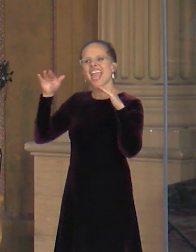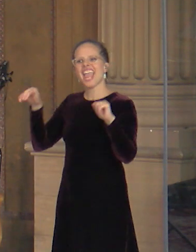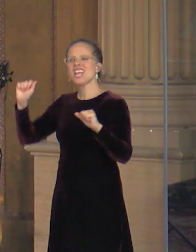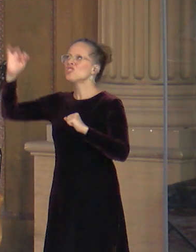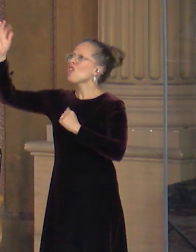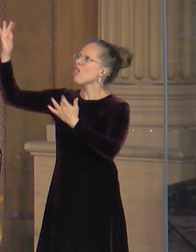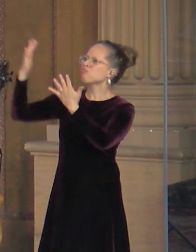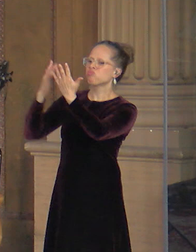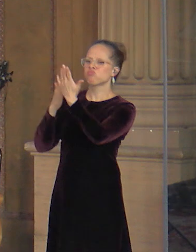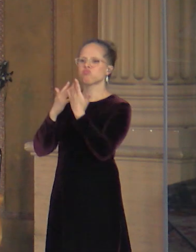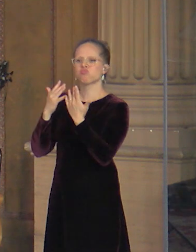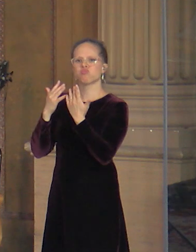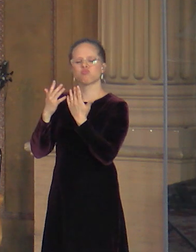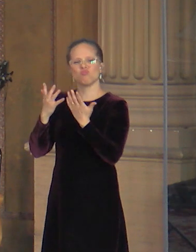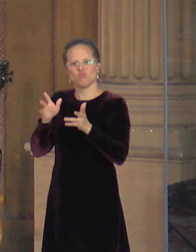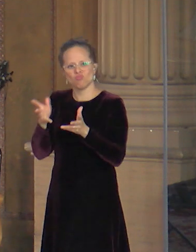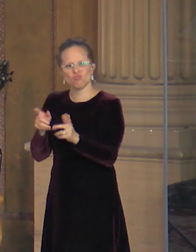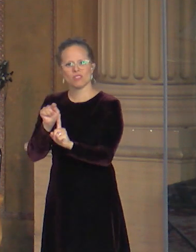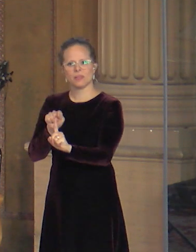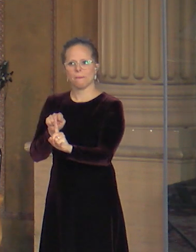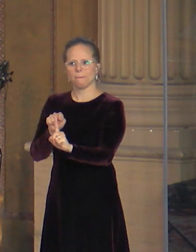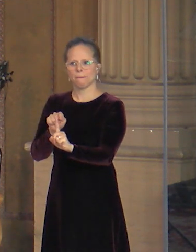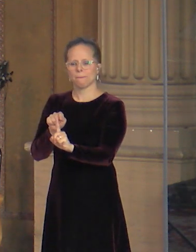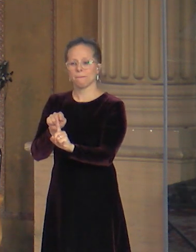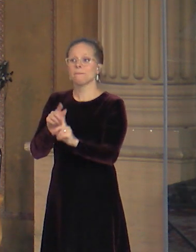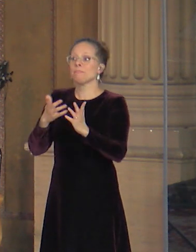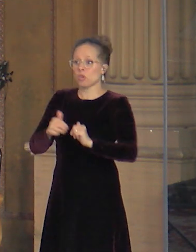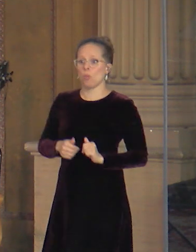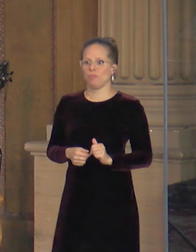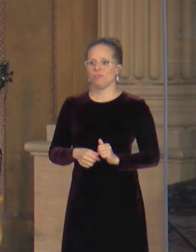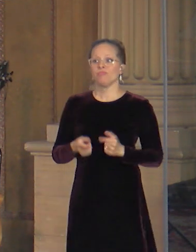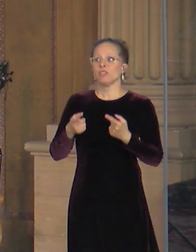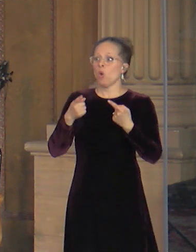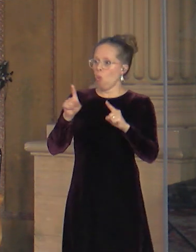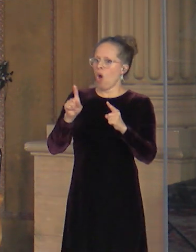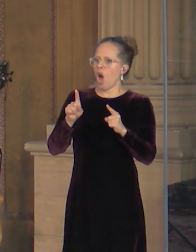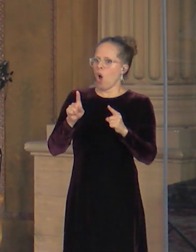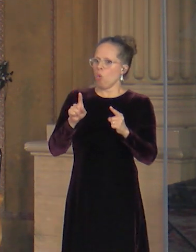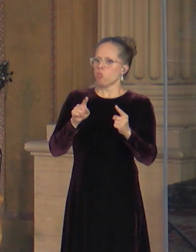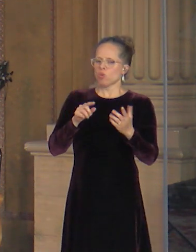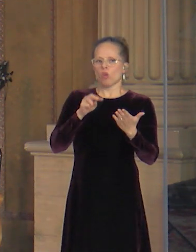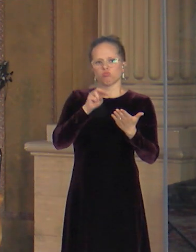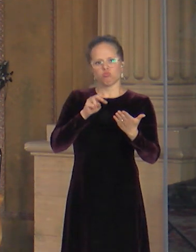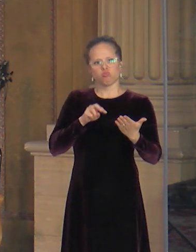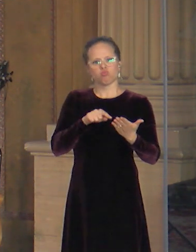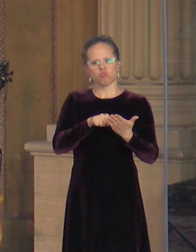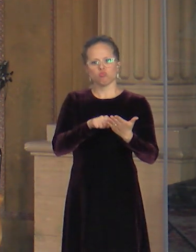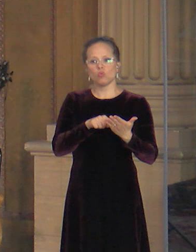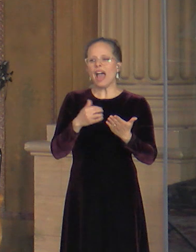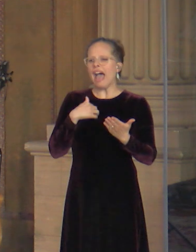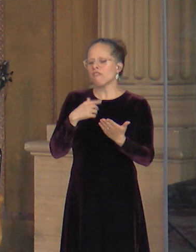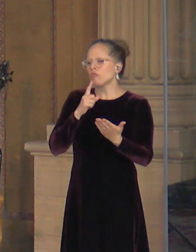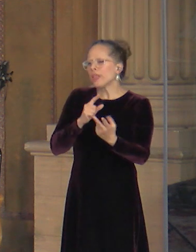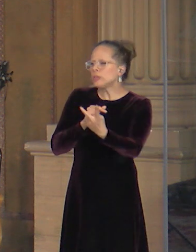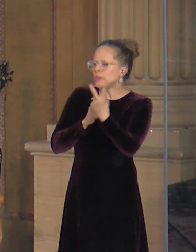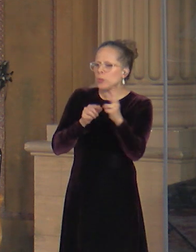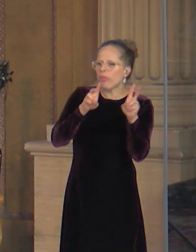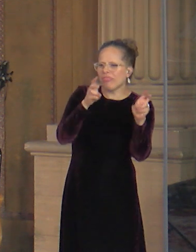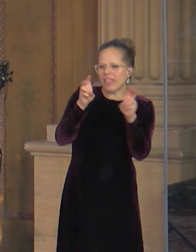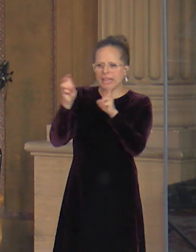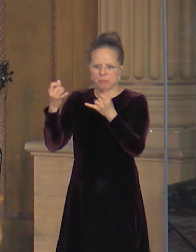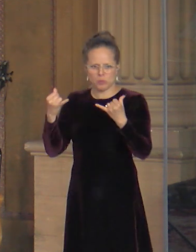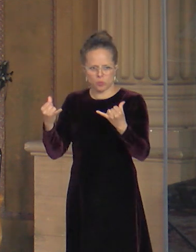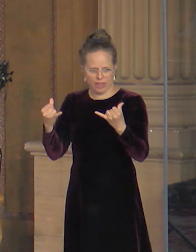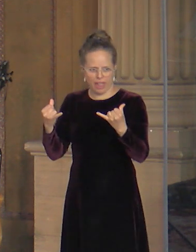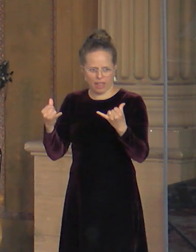to him as we walk through this passage today there will be two main themes that we'll talk about and we'll kind of weave between these two themes and